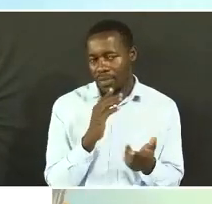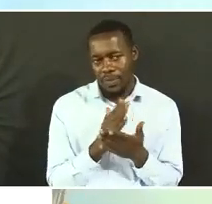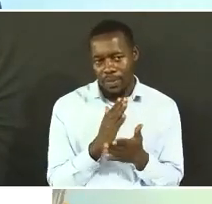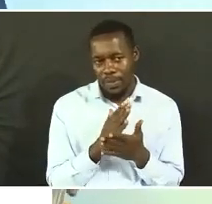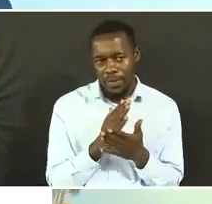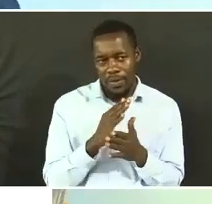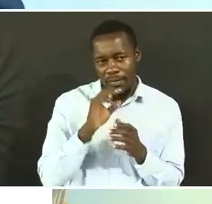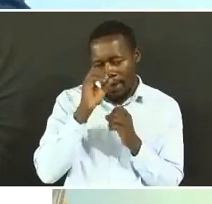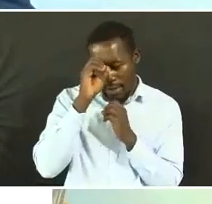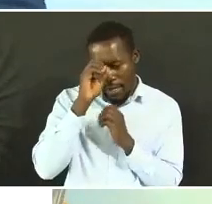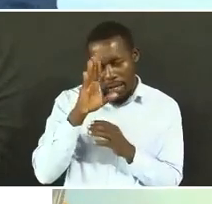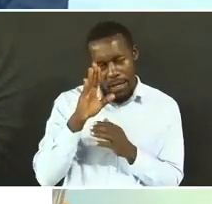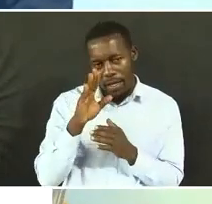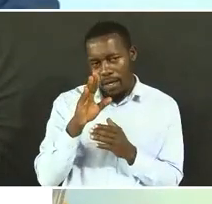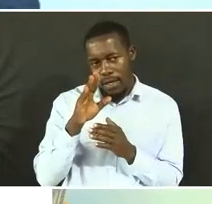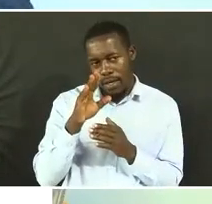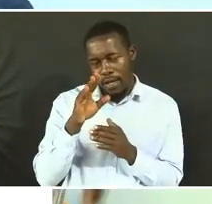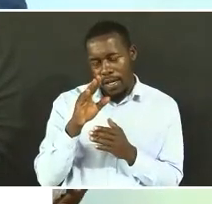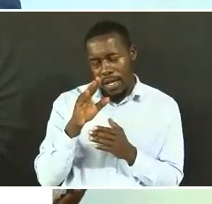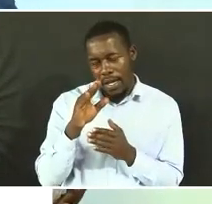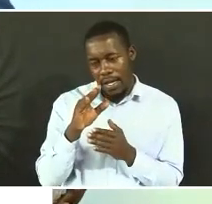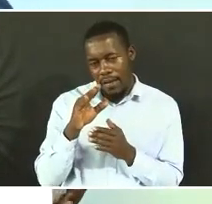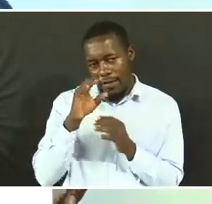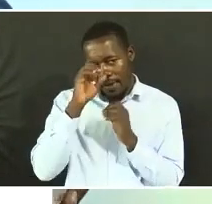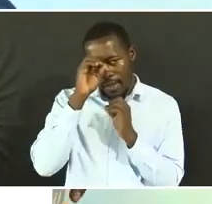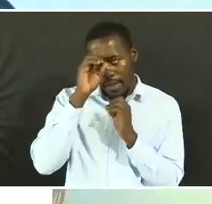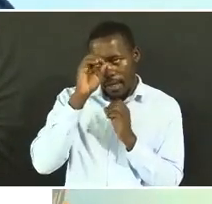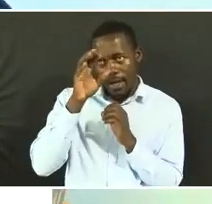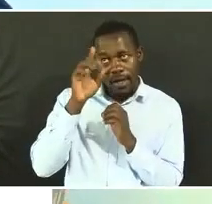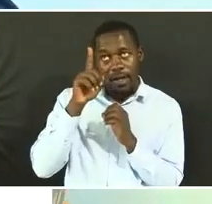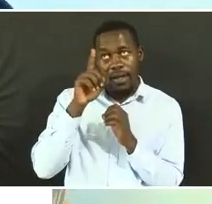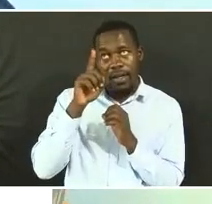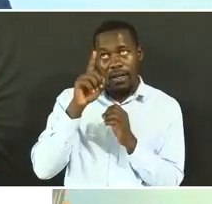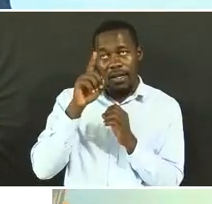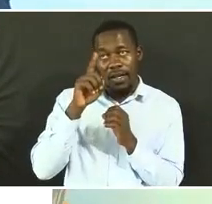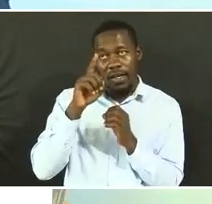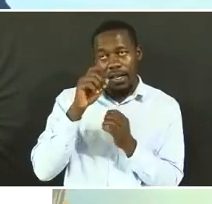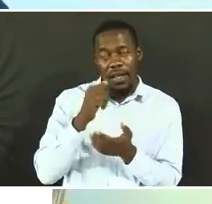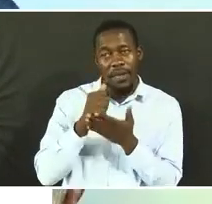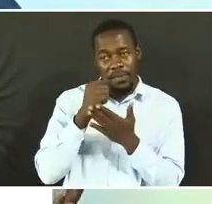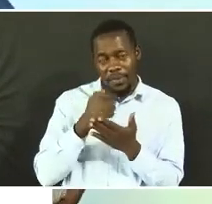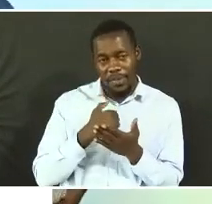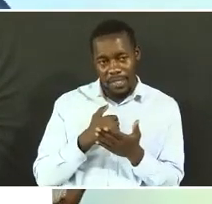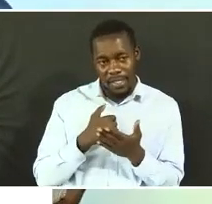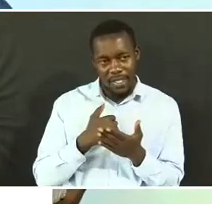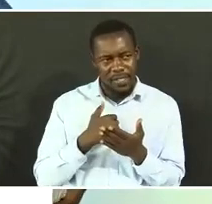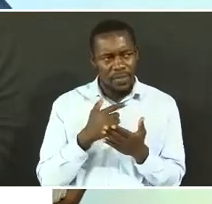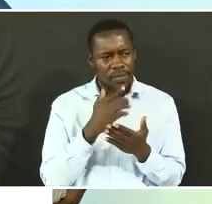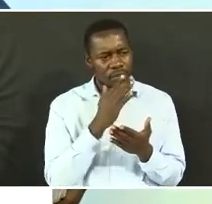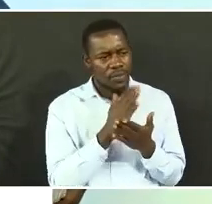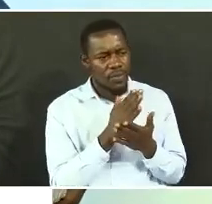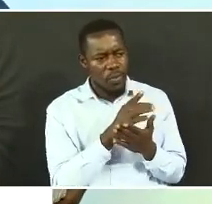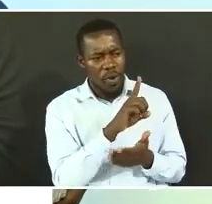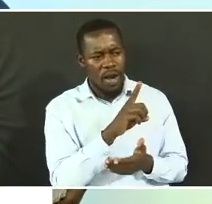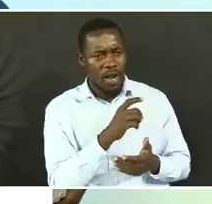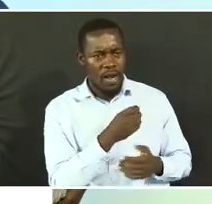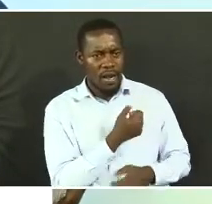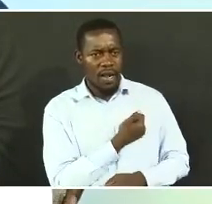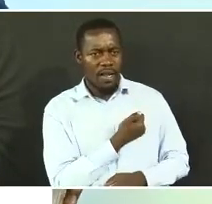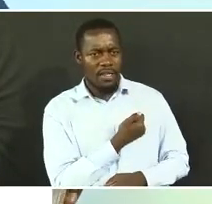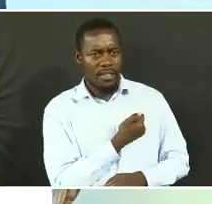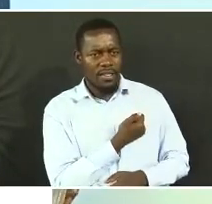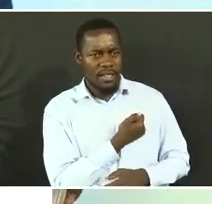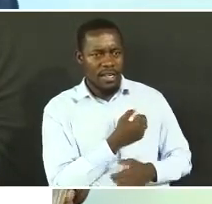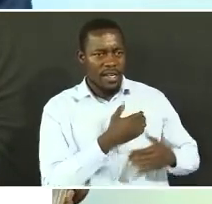in that bar brawl. That slave queen nearly infected me with a